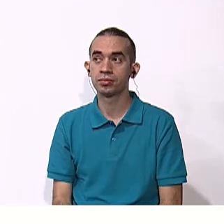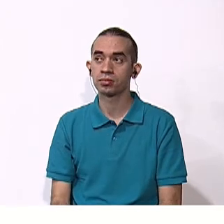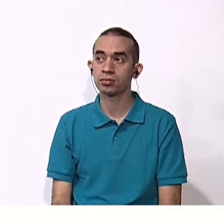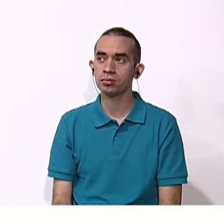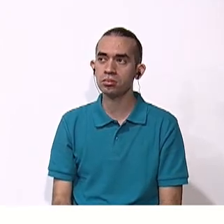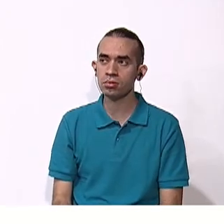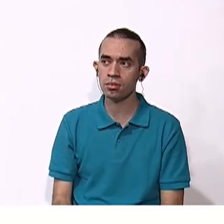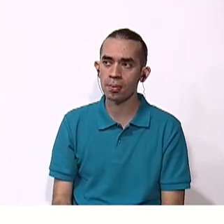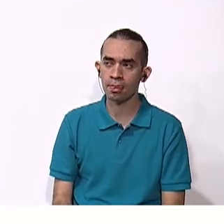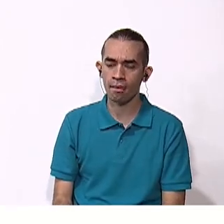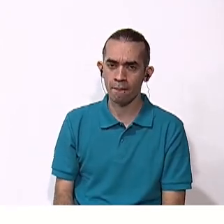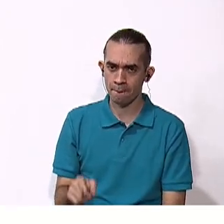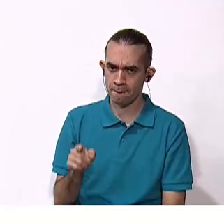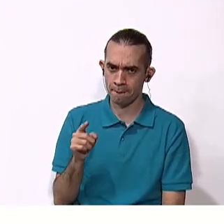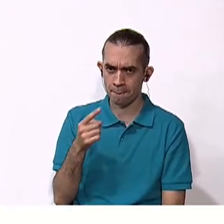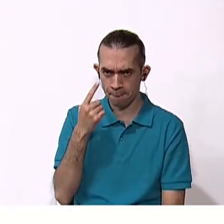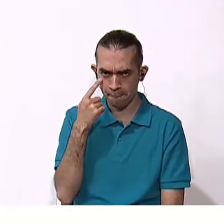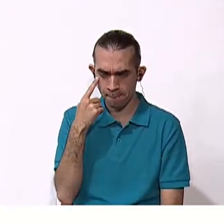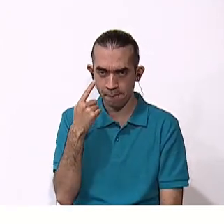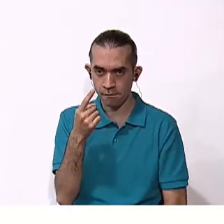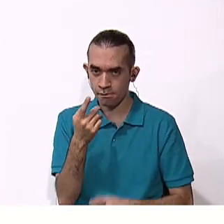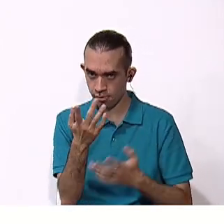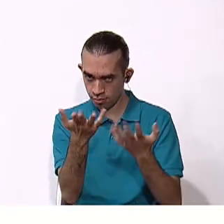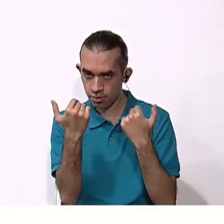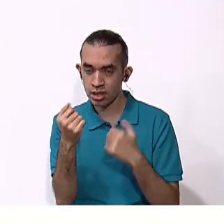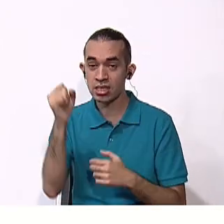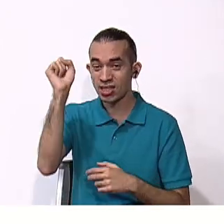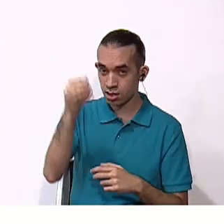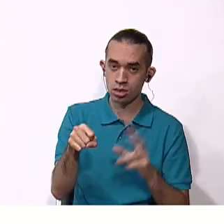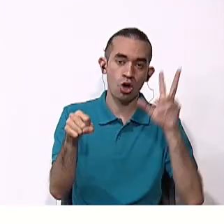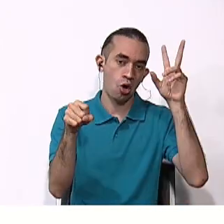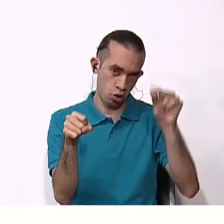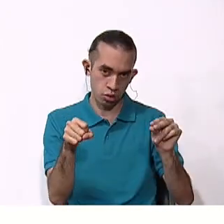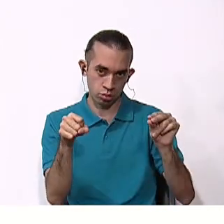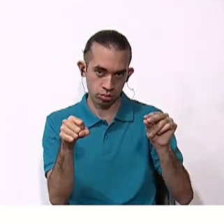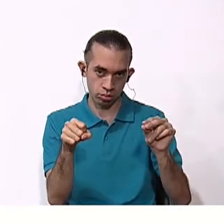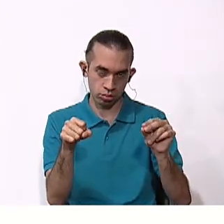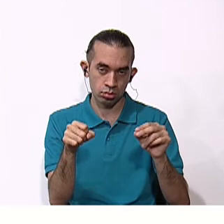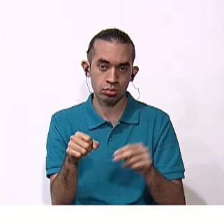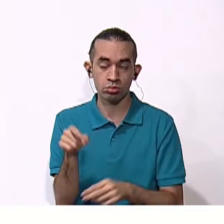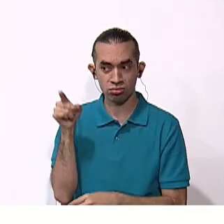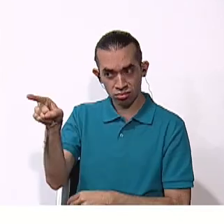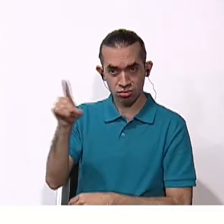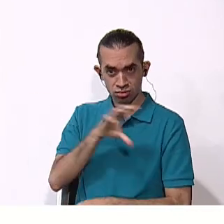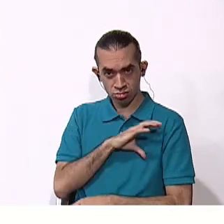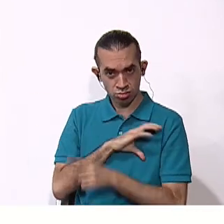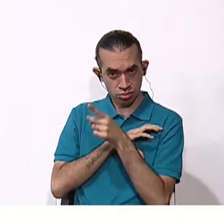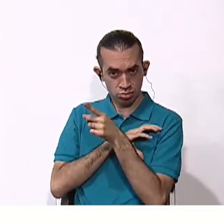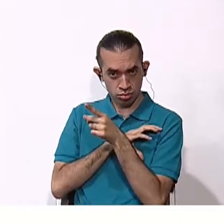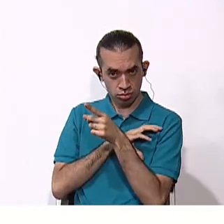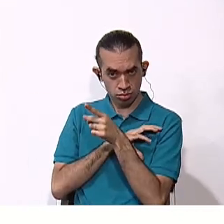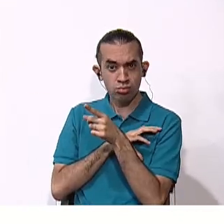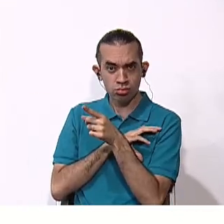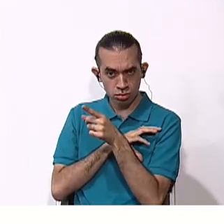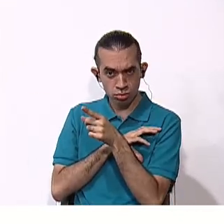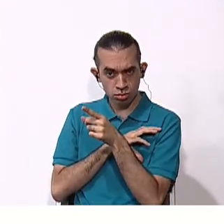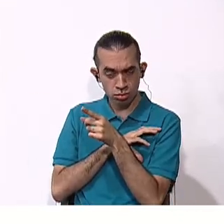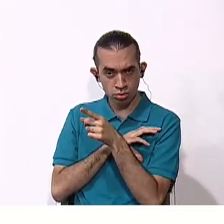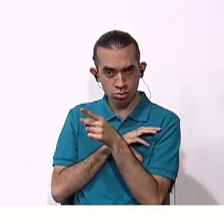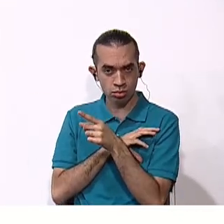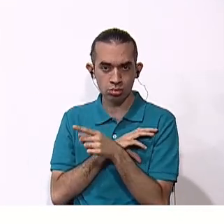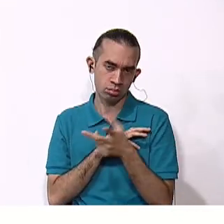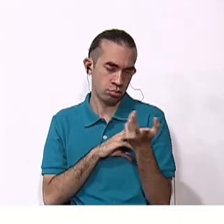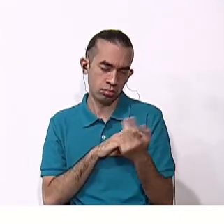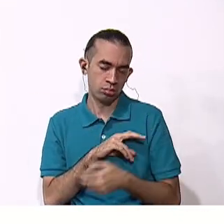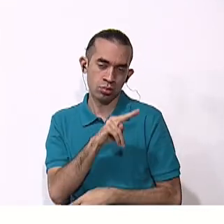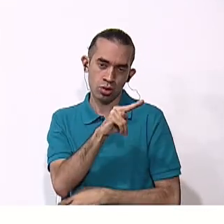Let's see. Let's see. You are going to say yes or no. Is he a security guard?